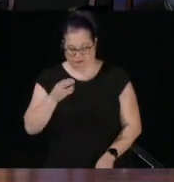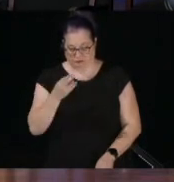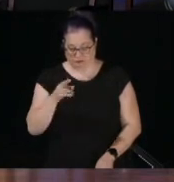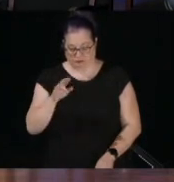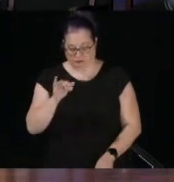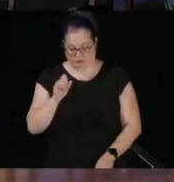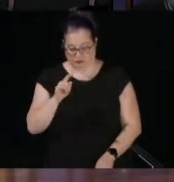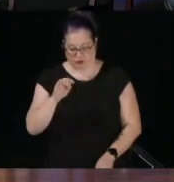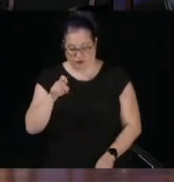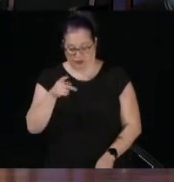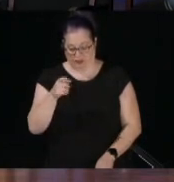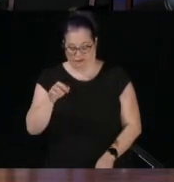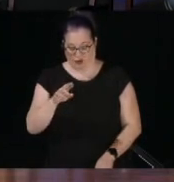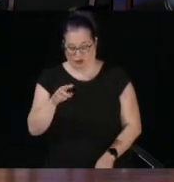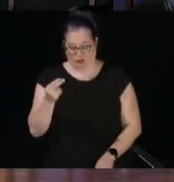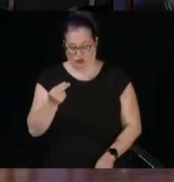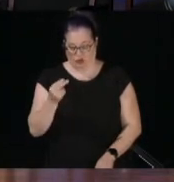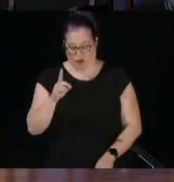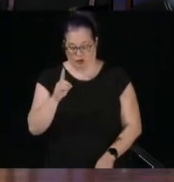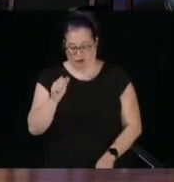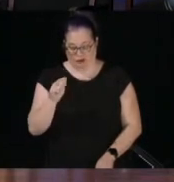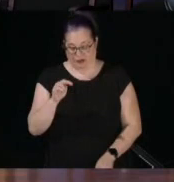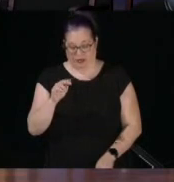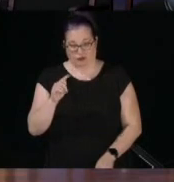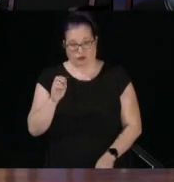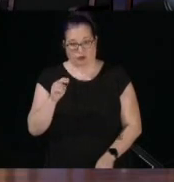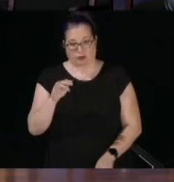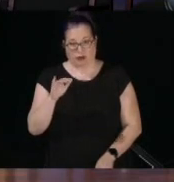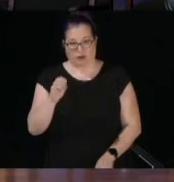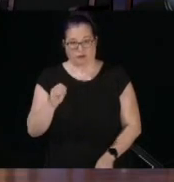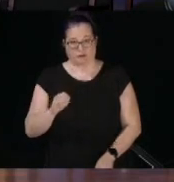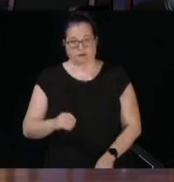Christopher Hugo D'Antonio.